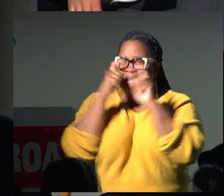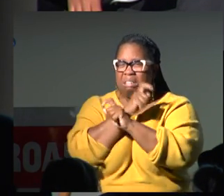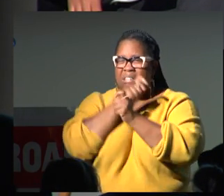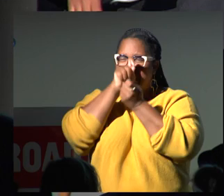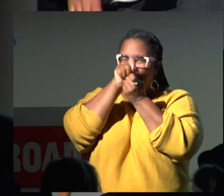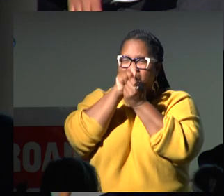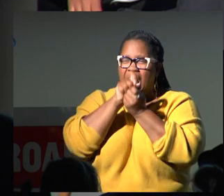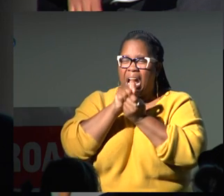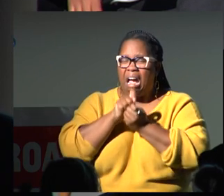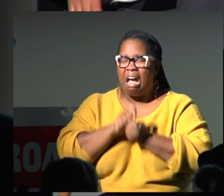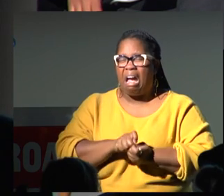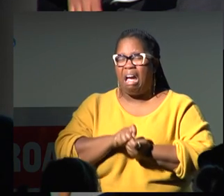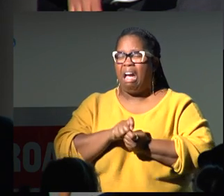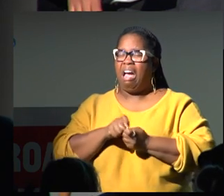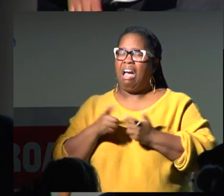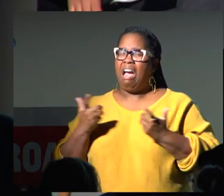are